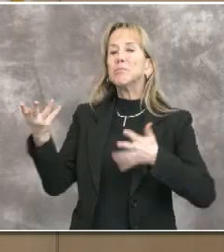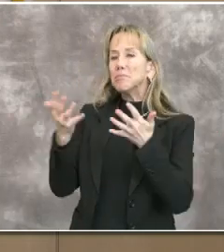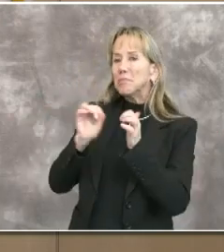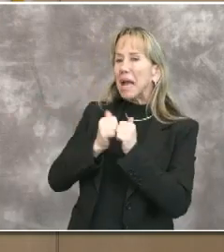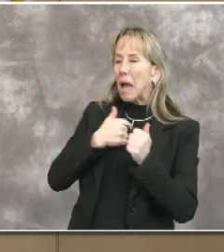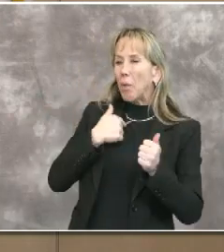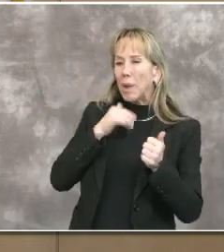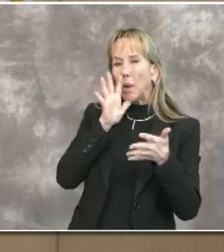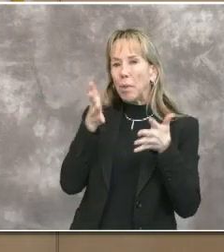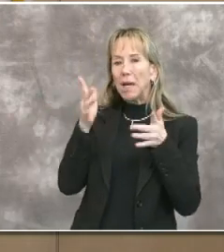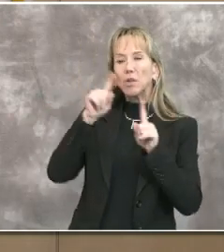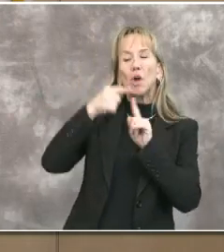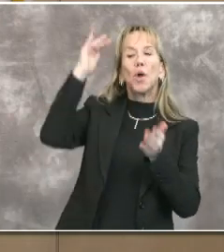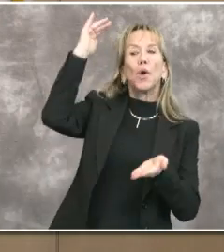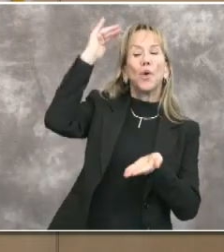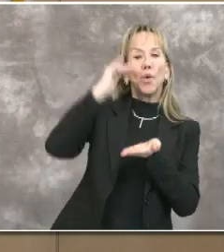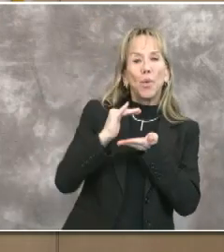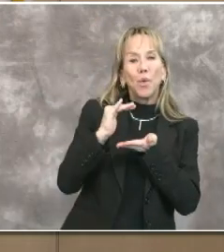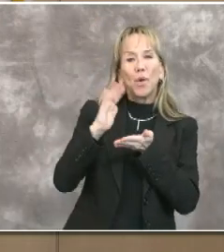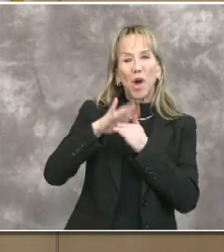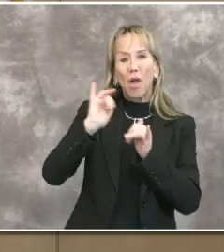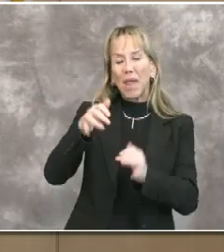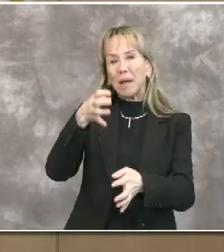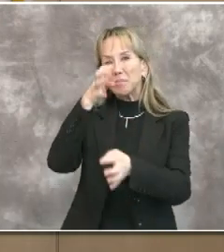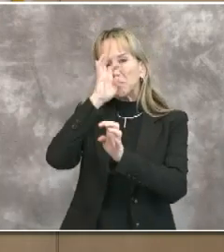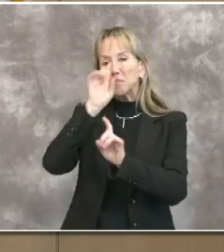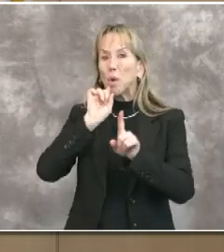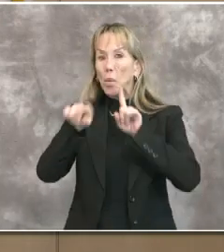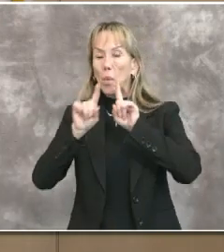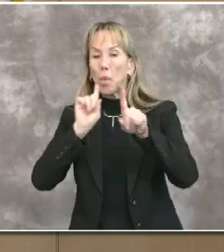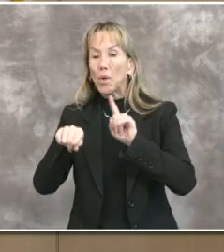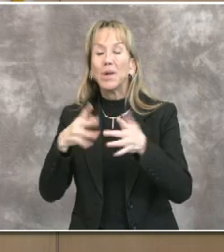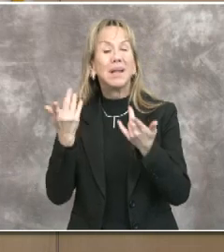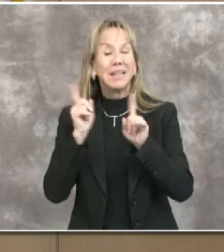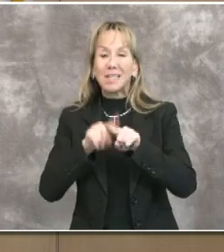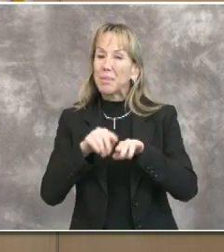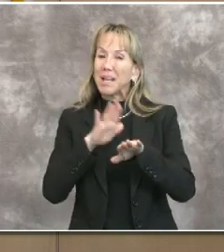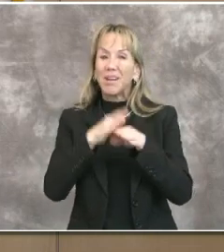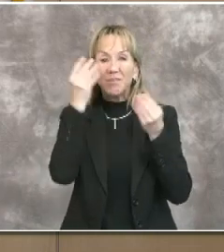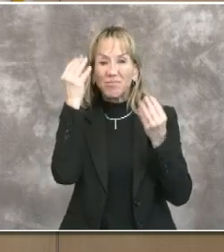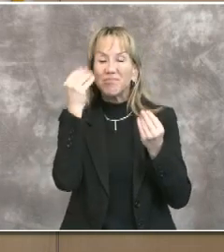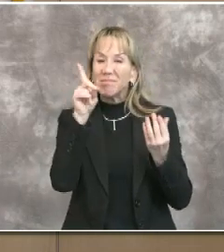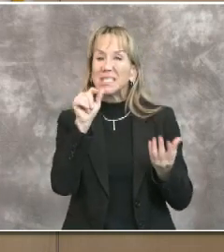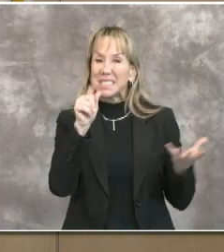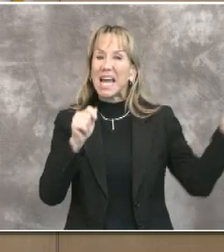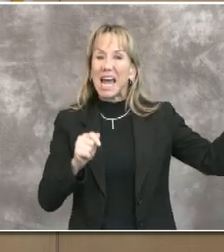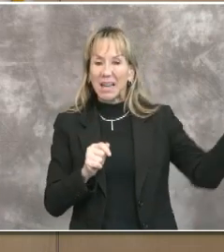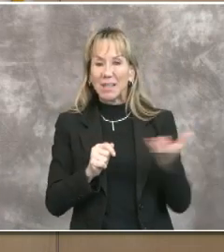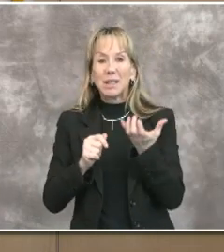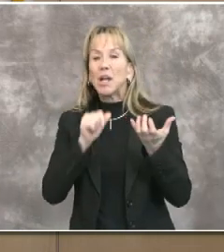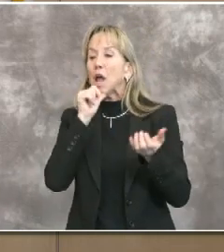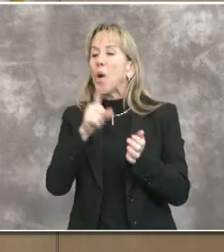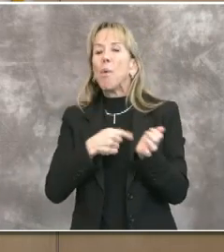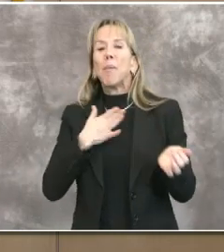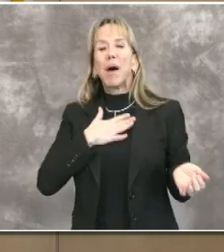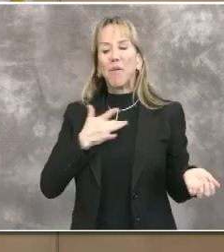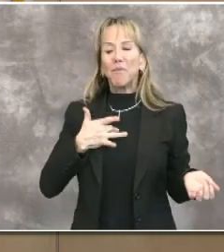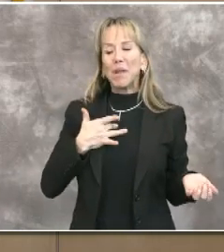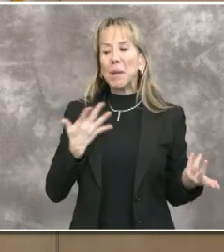based on objective and data-driven information and not what we feel or think. And just